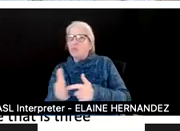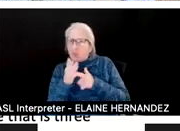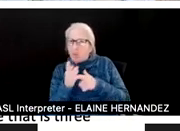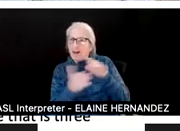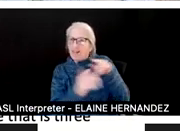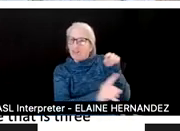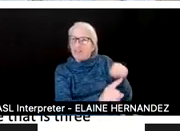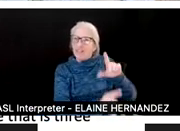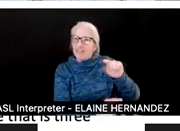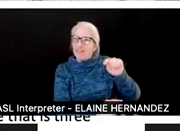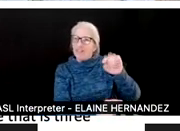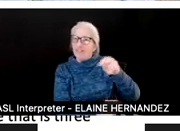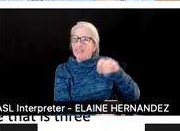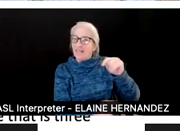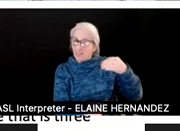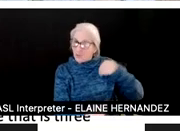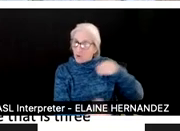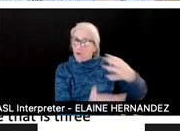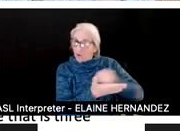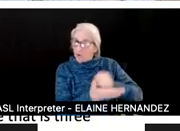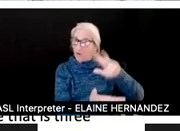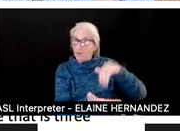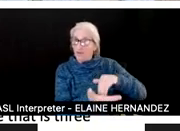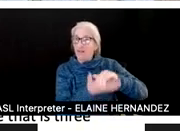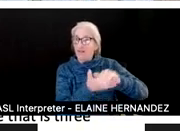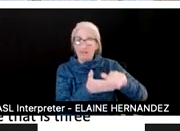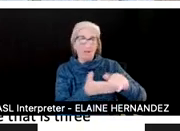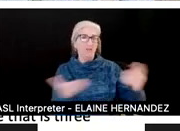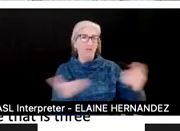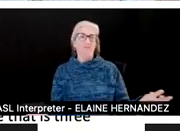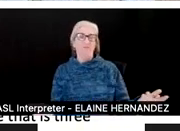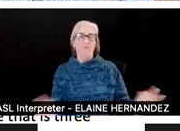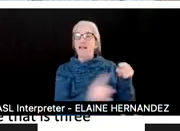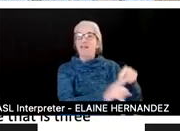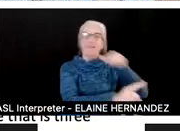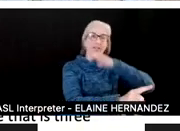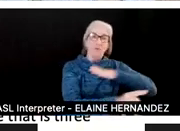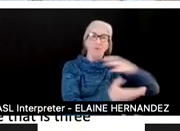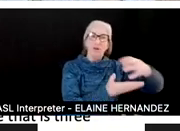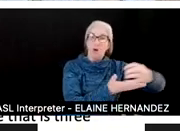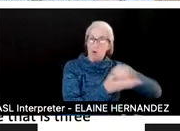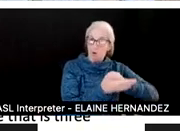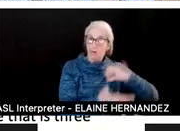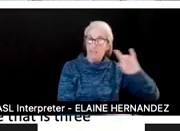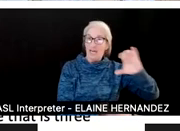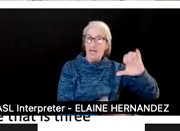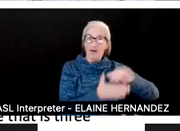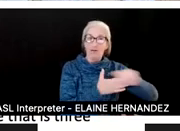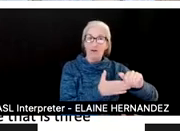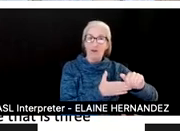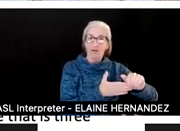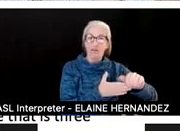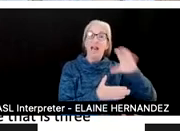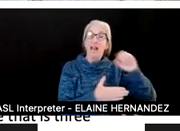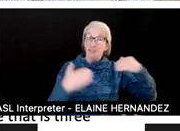pay 30% of her income towards rent, which is $240. The voucher will cover the